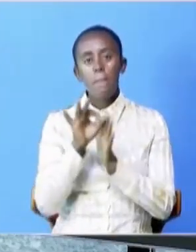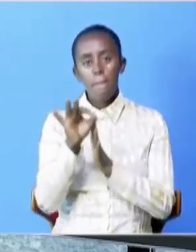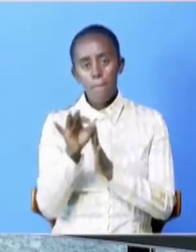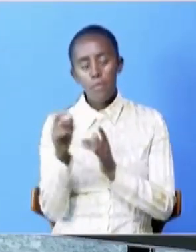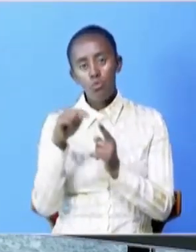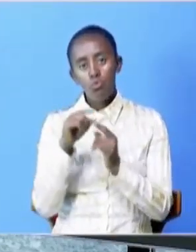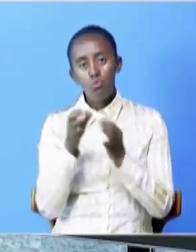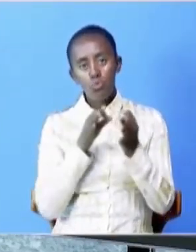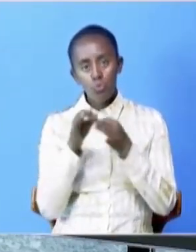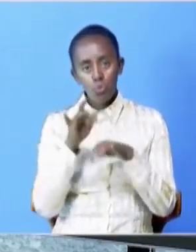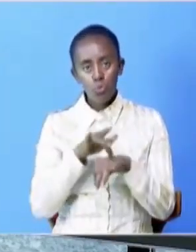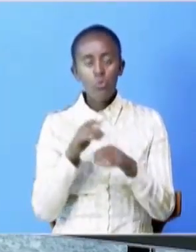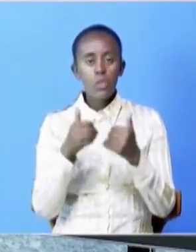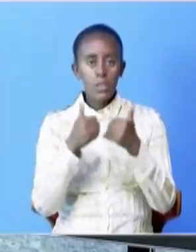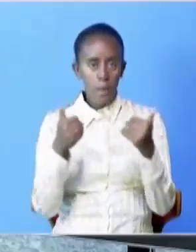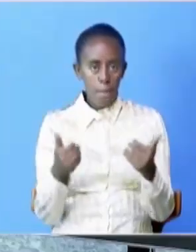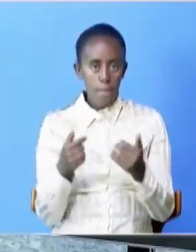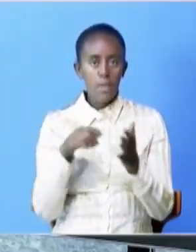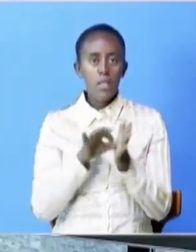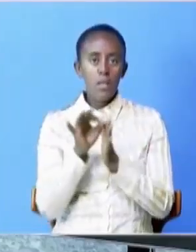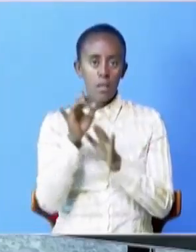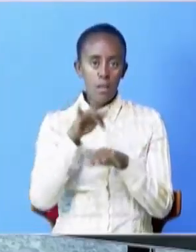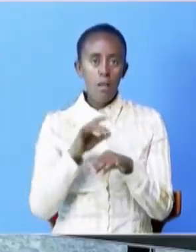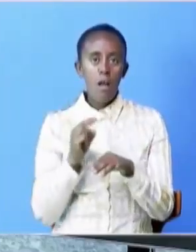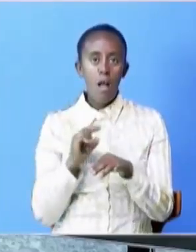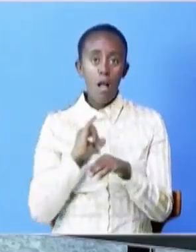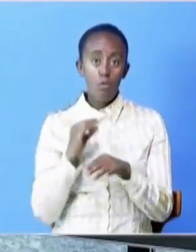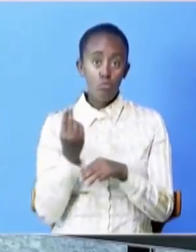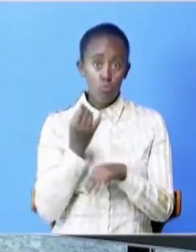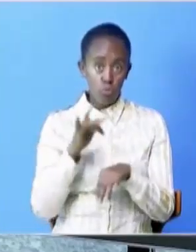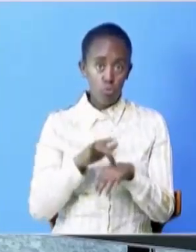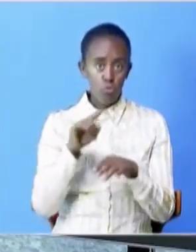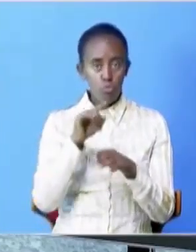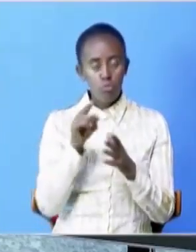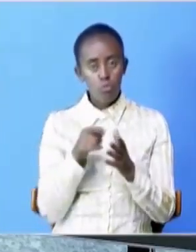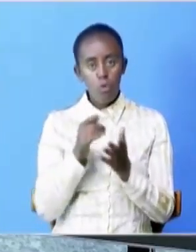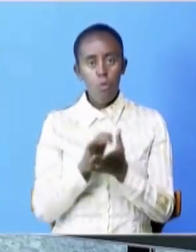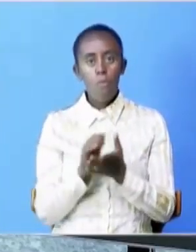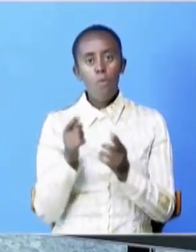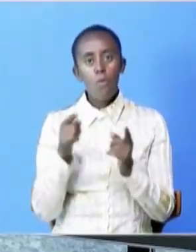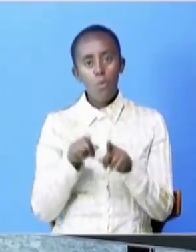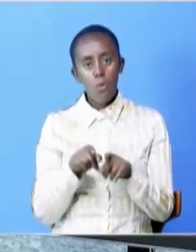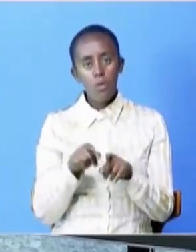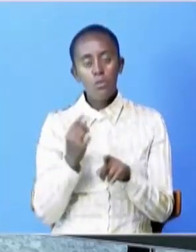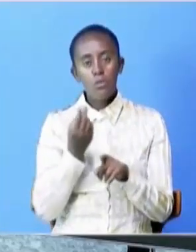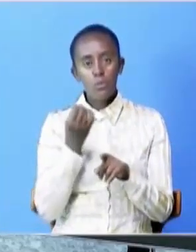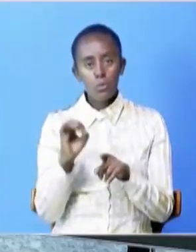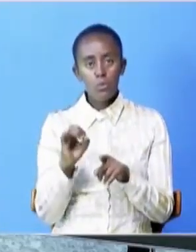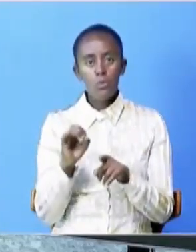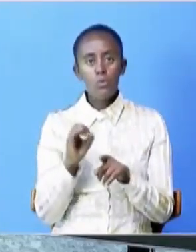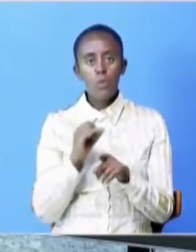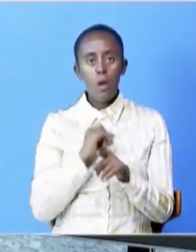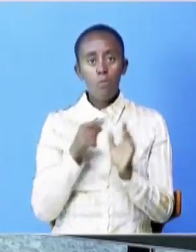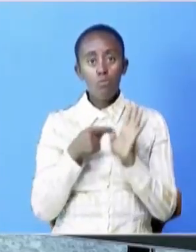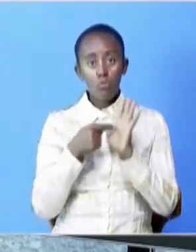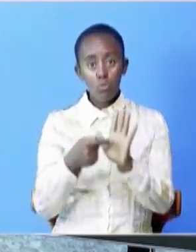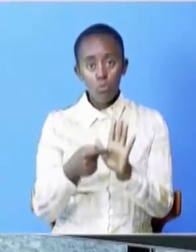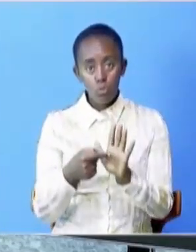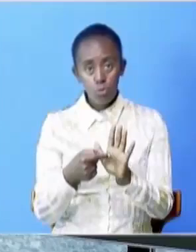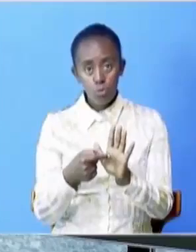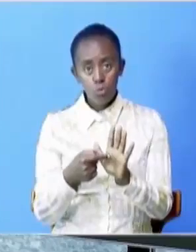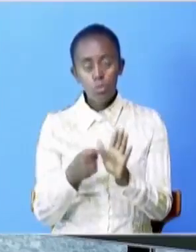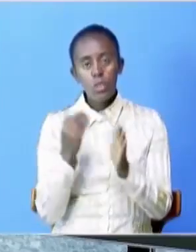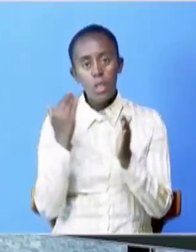To show separation in the number, I used what? Comma. And when I used comma, I'm showing